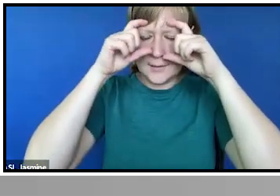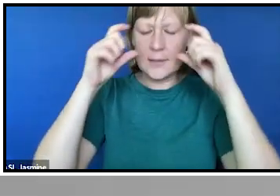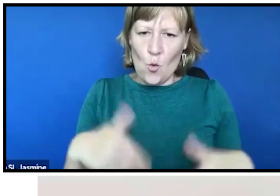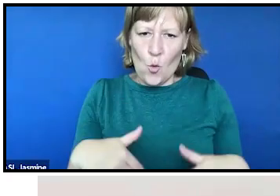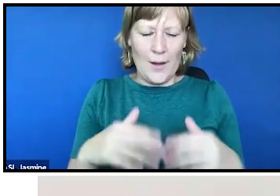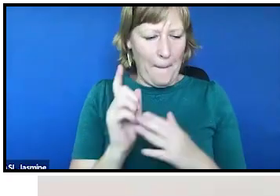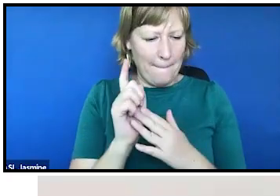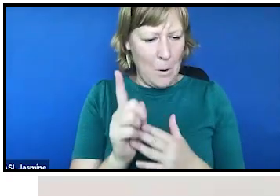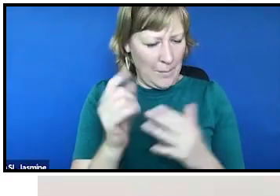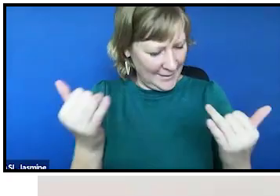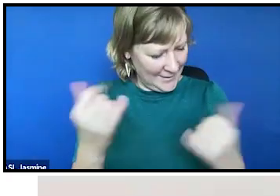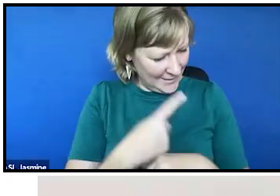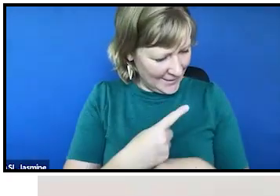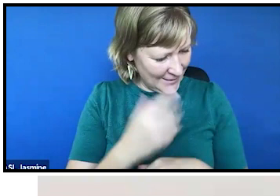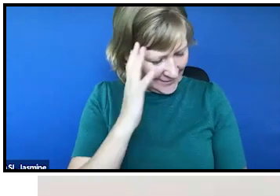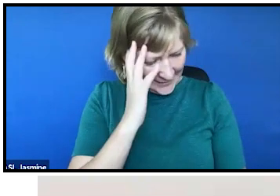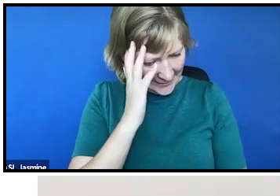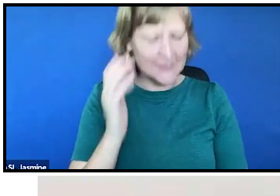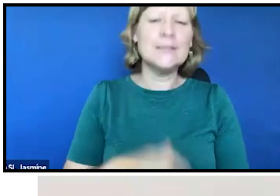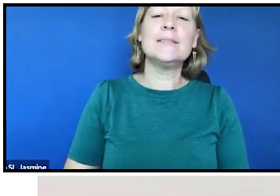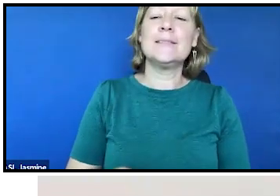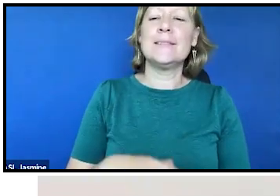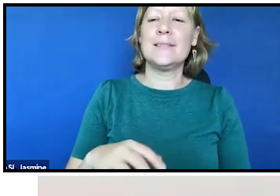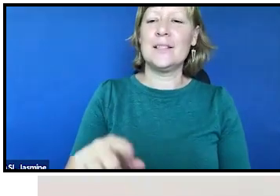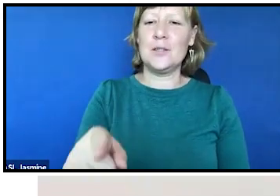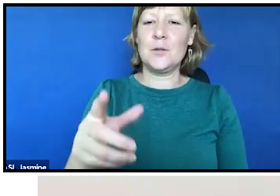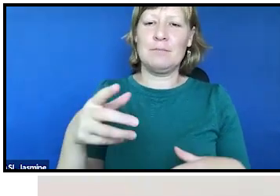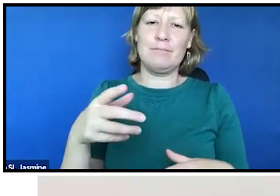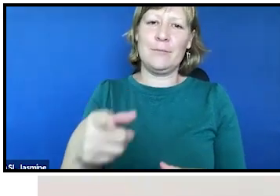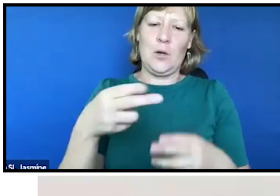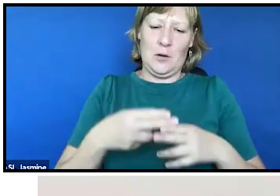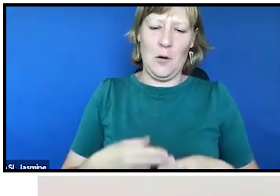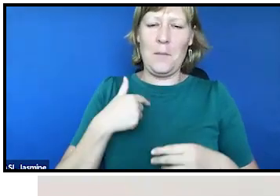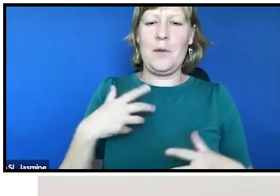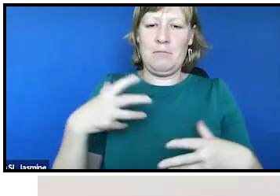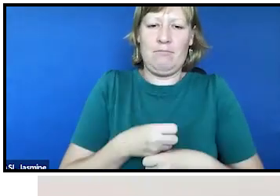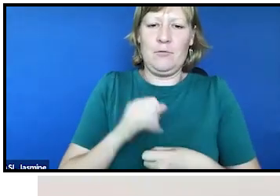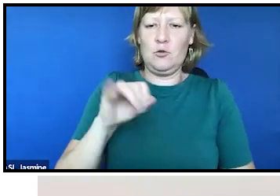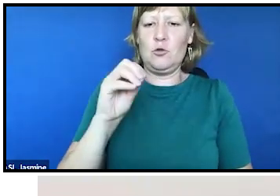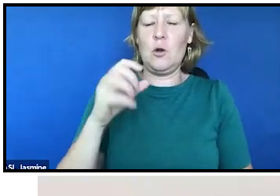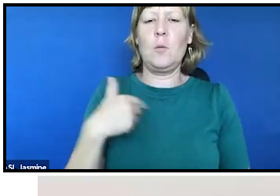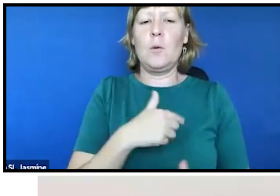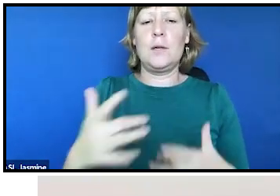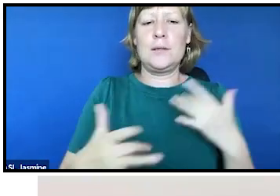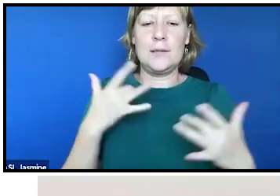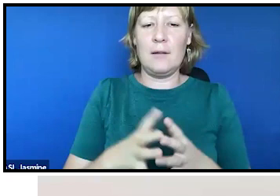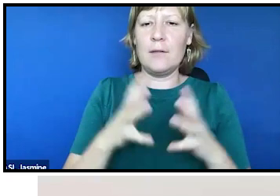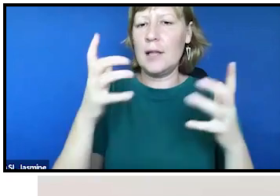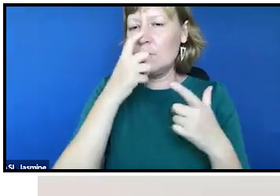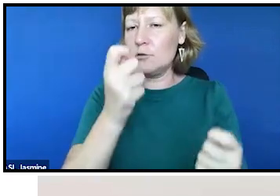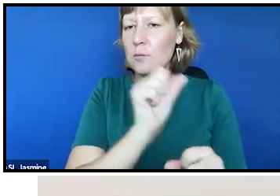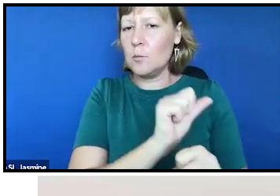blurred. My name again is Johanna, but you can just call me Joe. So we're very excited here because we're doing a lot of interesting work here at